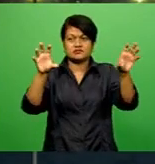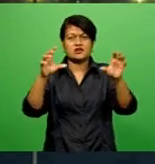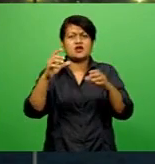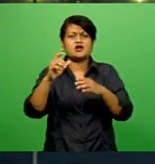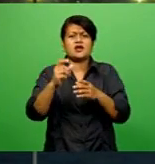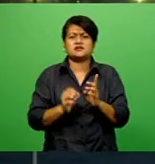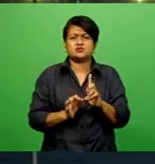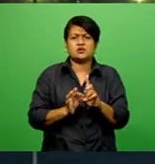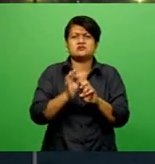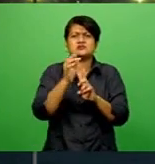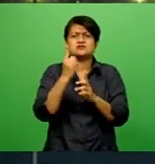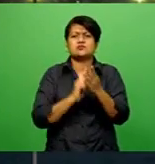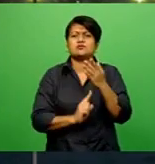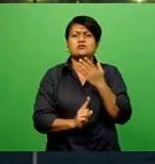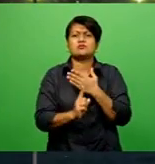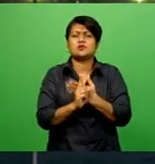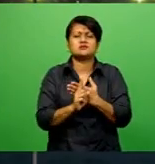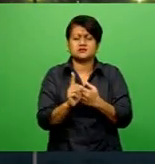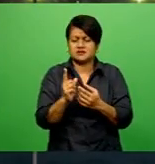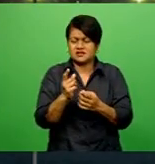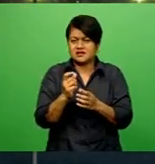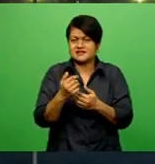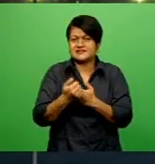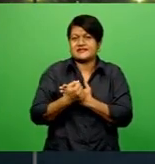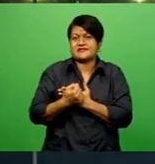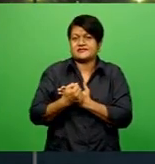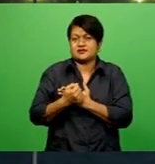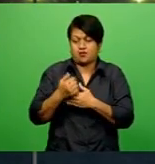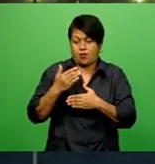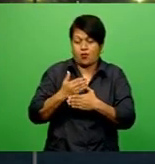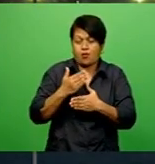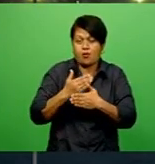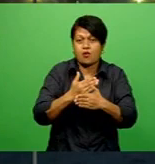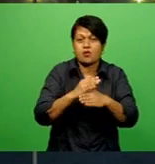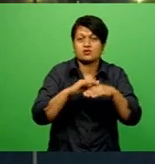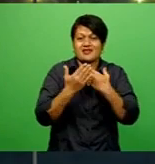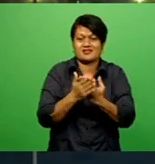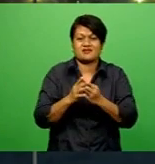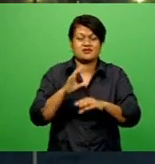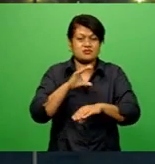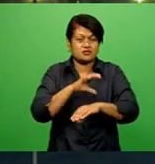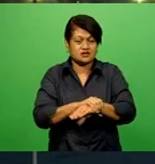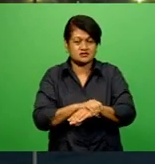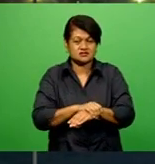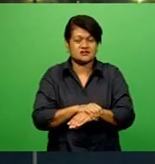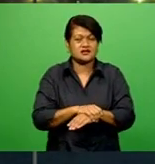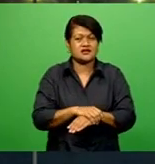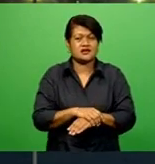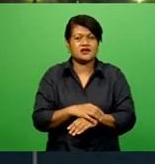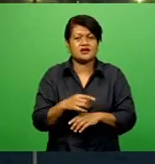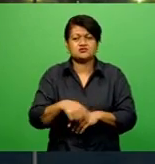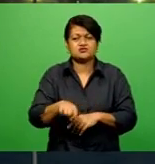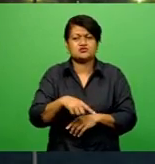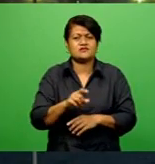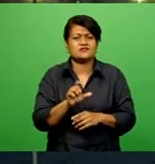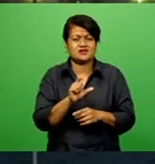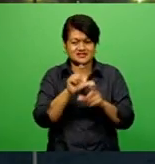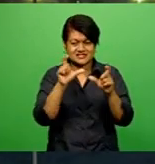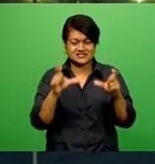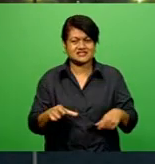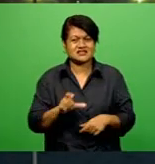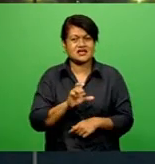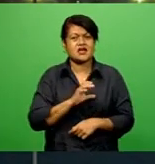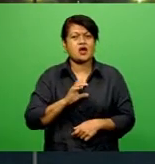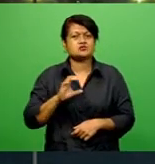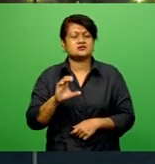Suva Retailers Association is working closely with police and the Suva City Council on the project. Apenisa